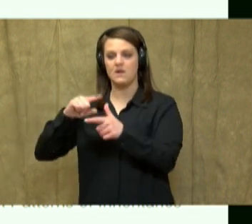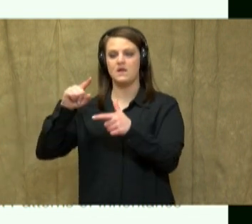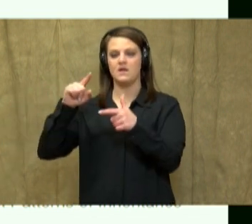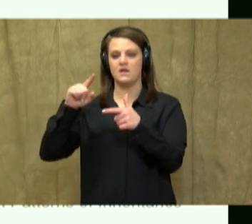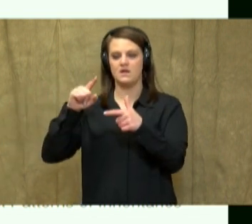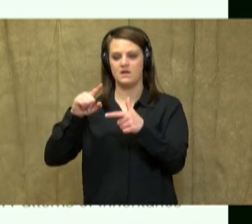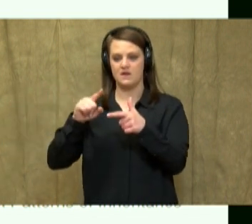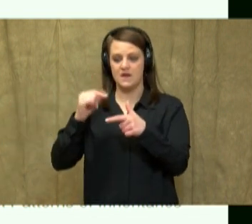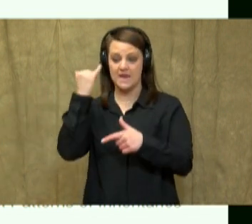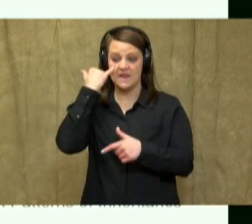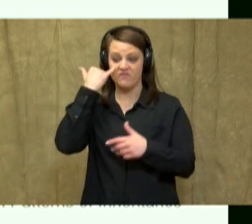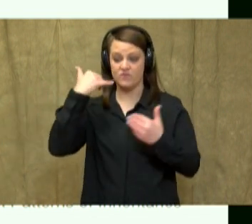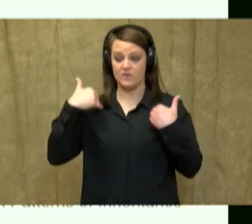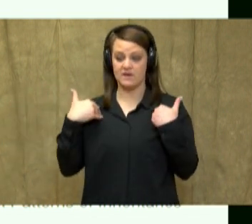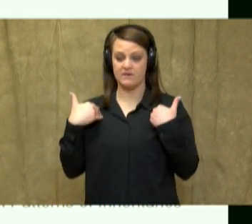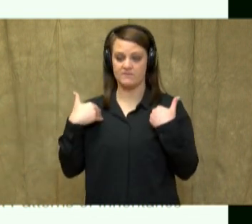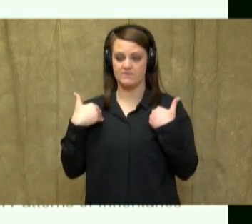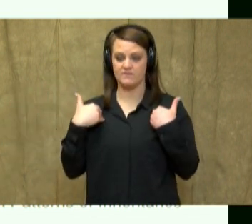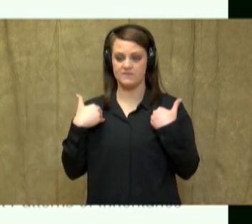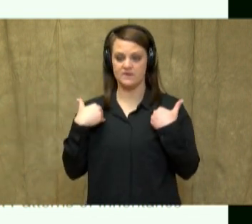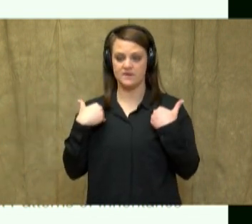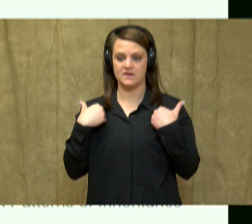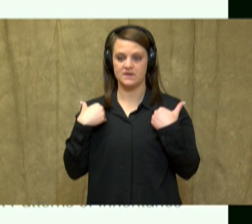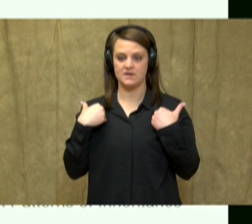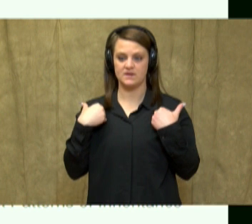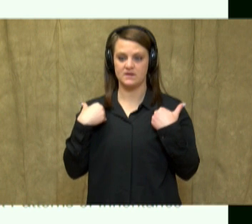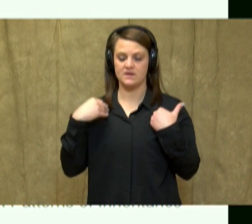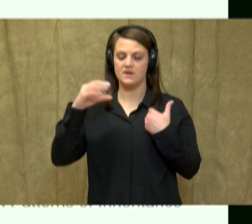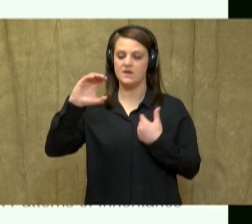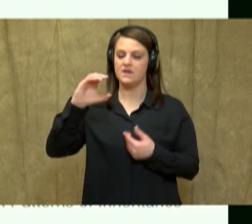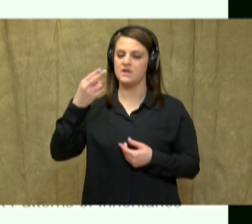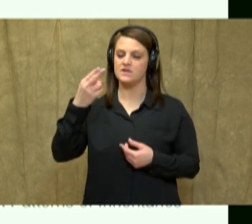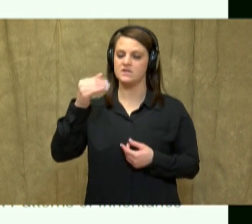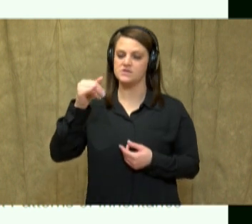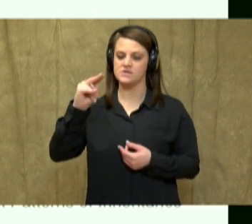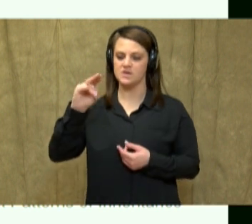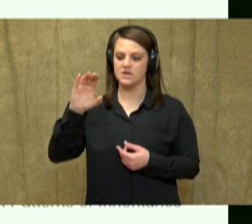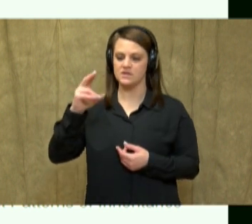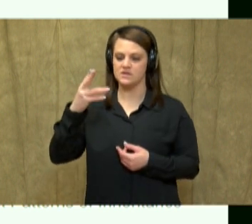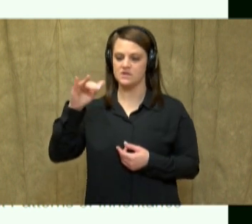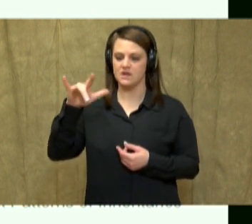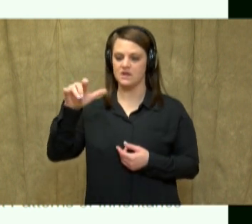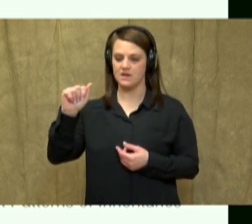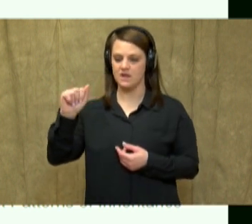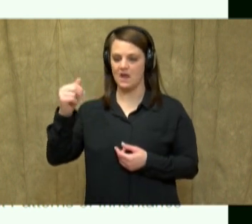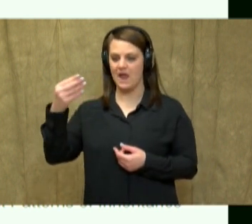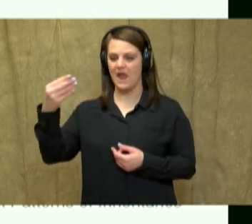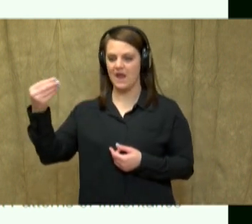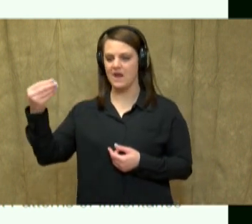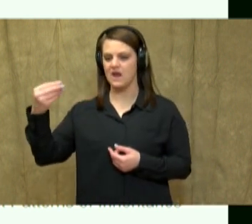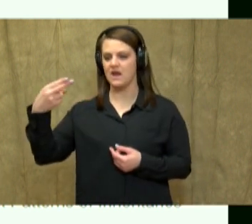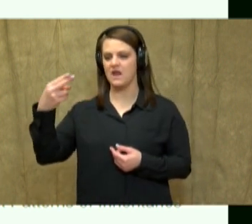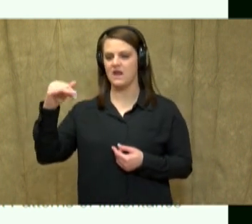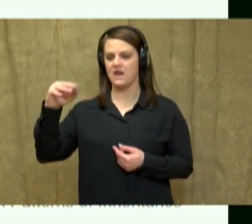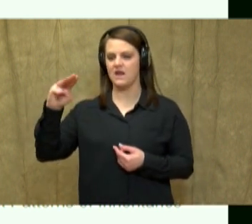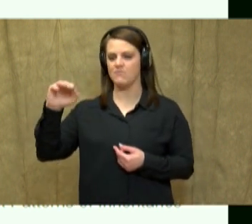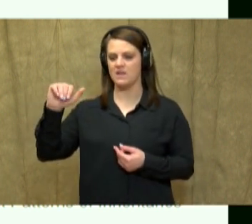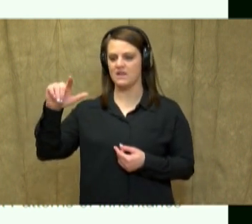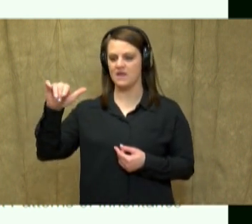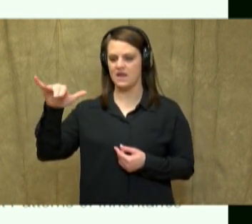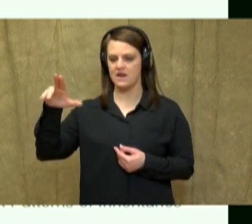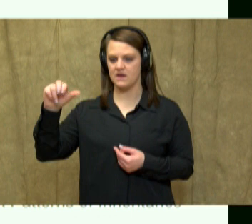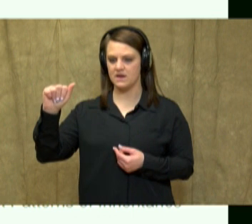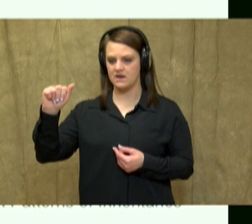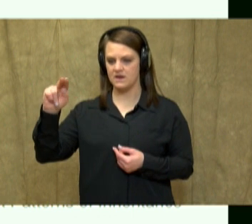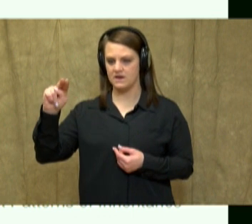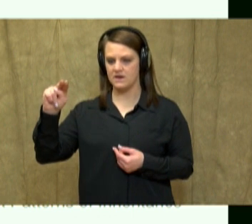Himalayan. But if you had chinchilla and Himalayan, you're going to see the chinchilla trait,